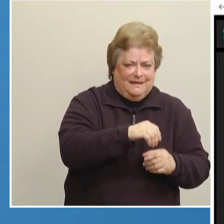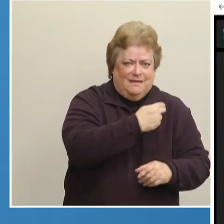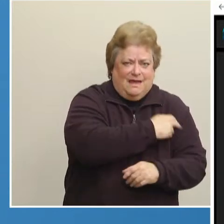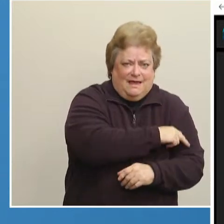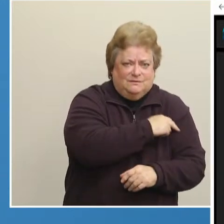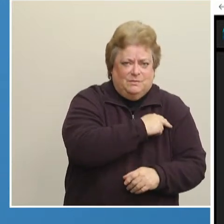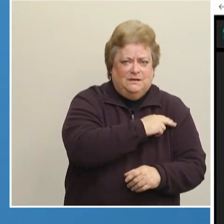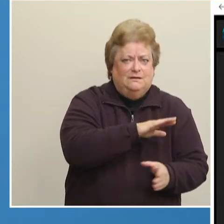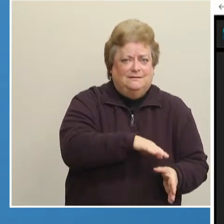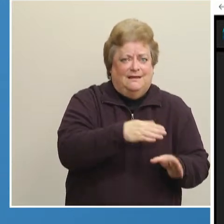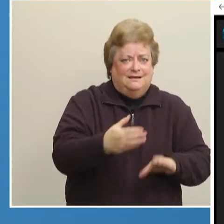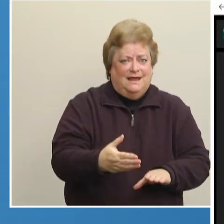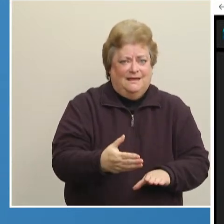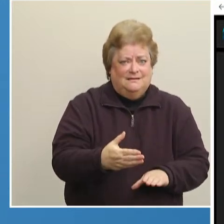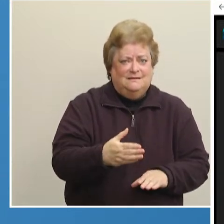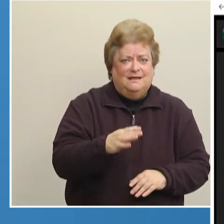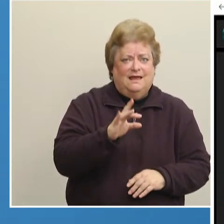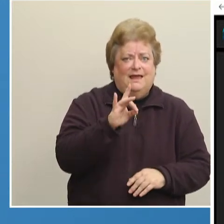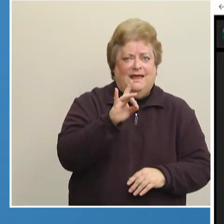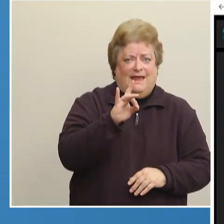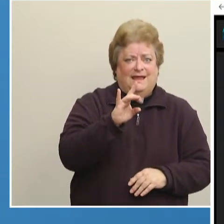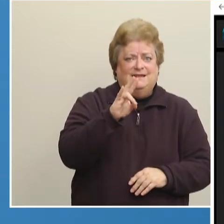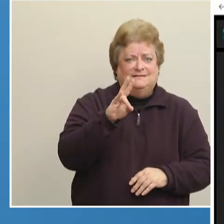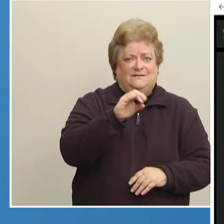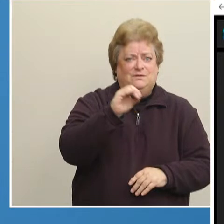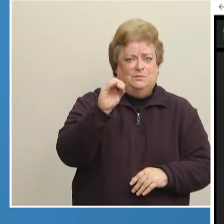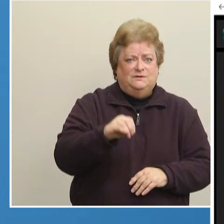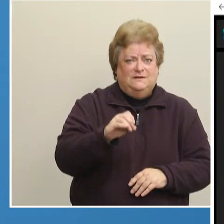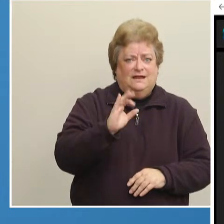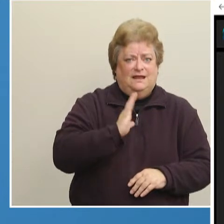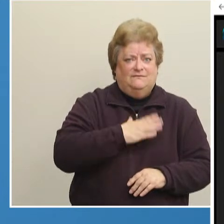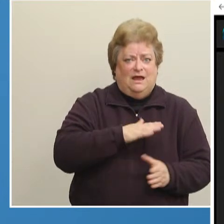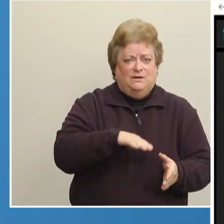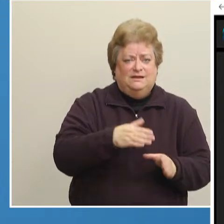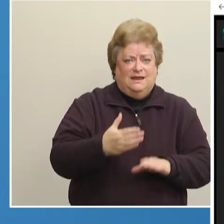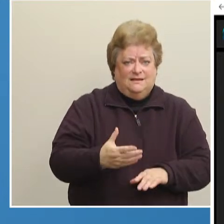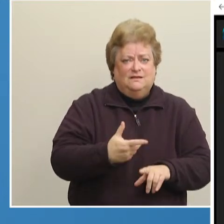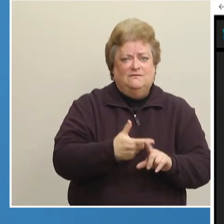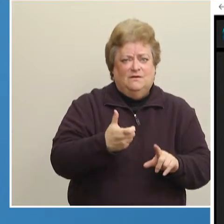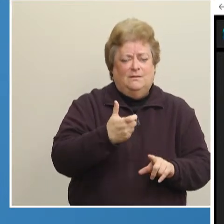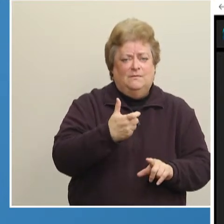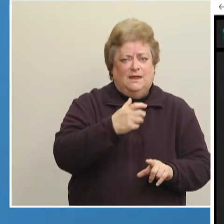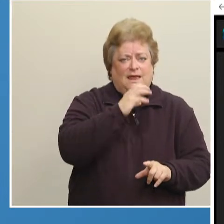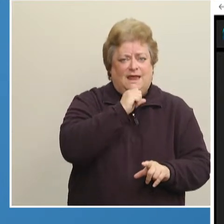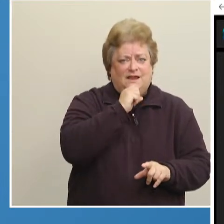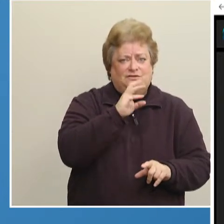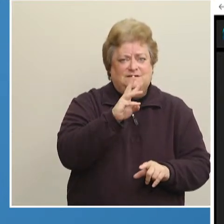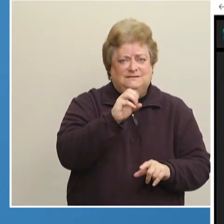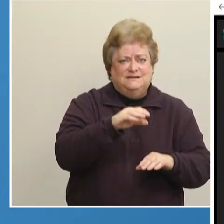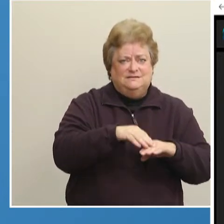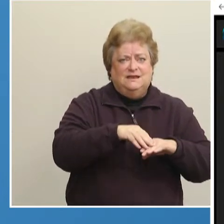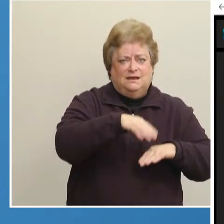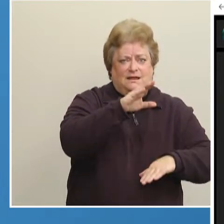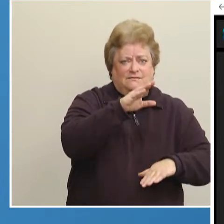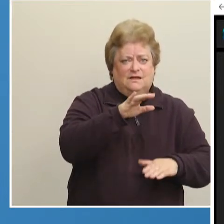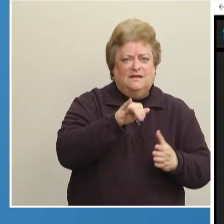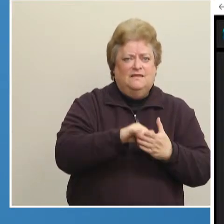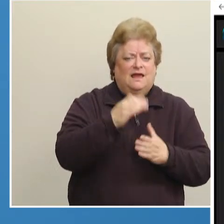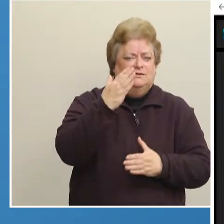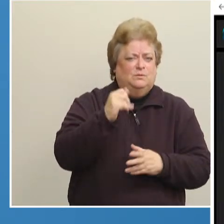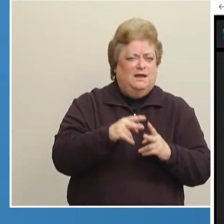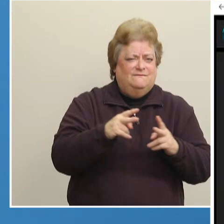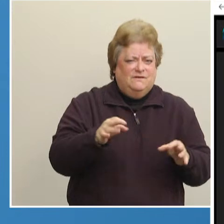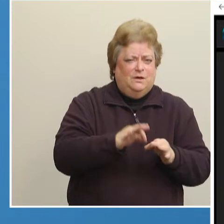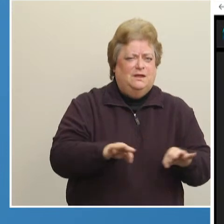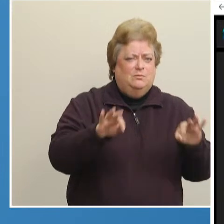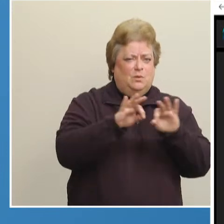87% of our deaths in Lancaster County have been in residents aged 60 and older. That is why it has been so